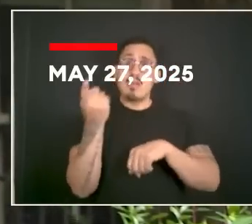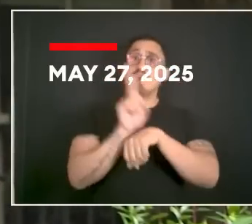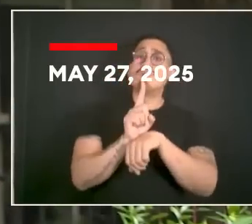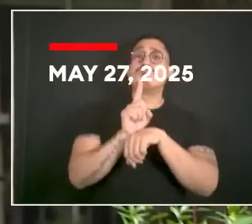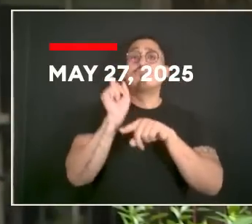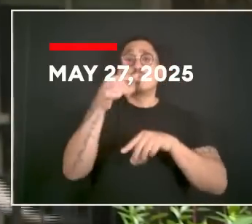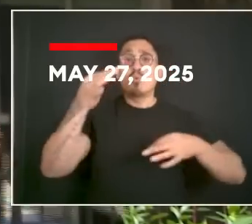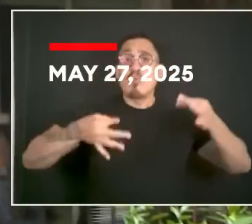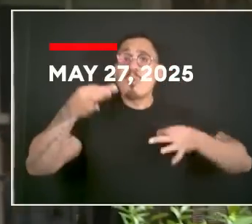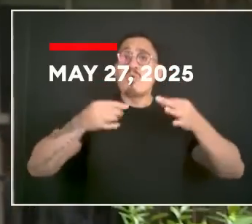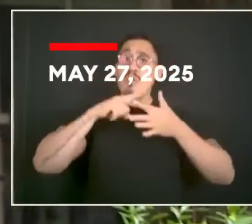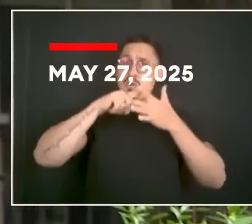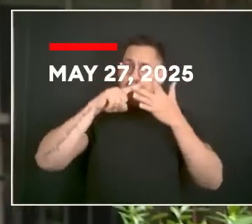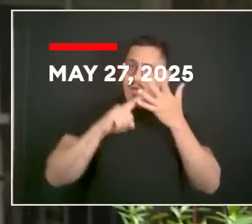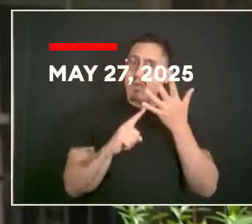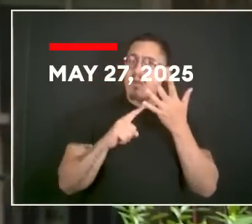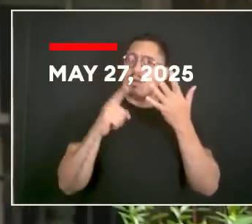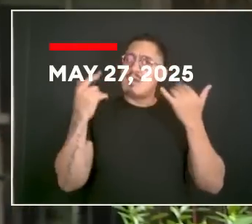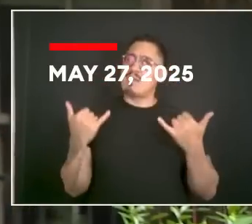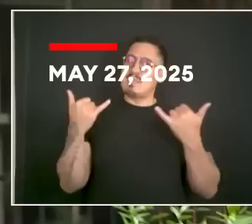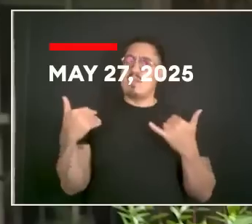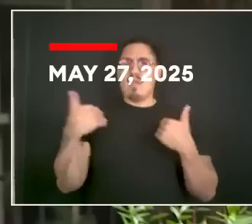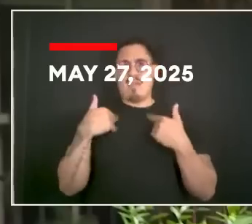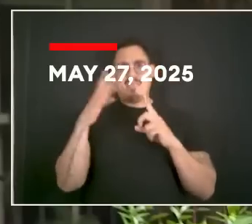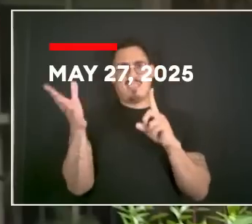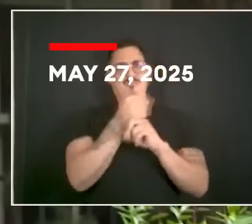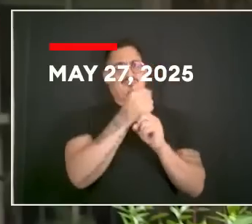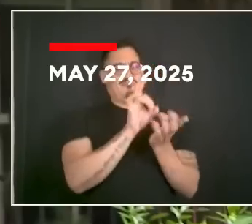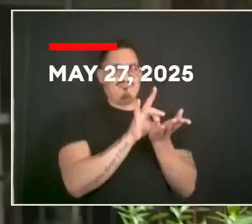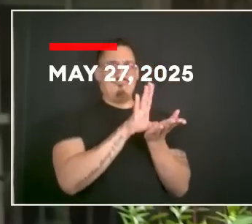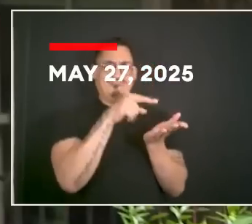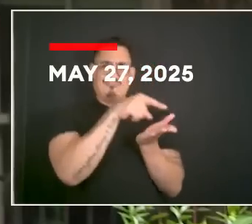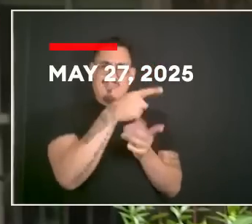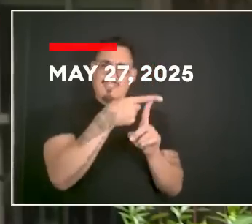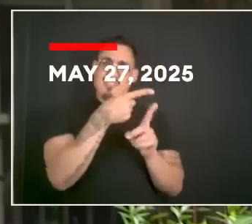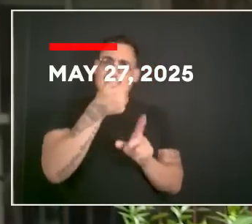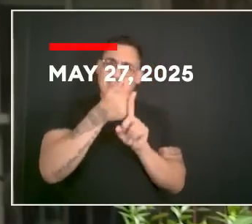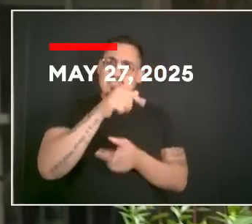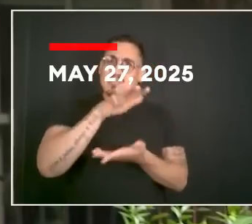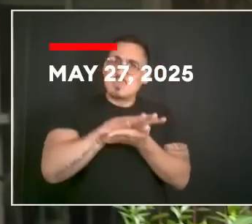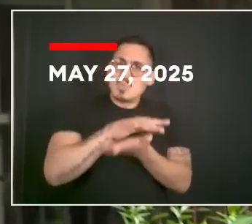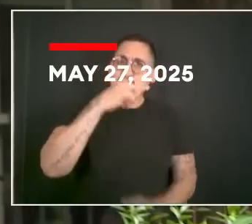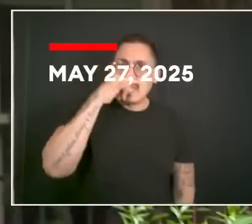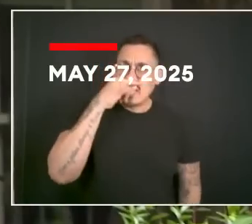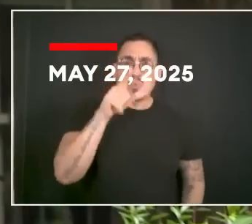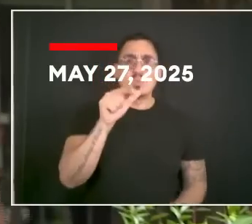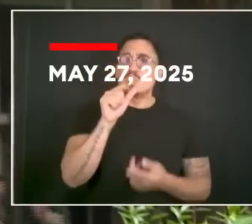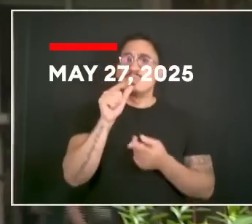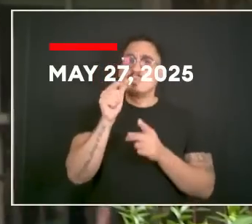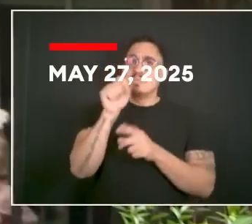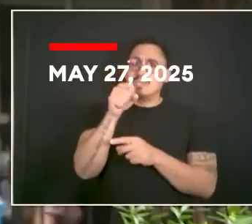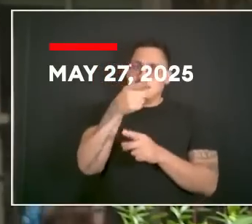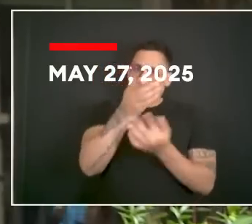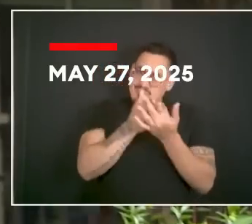of deportation or detaining of a school kid who was doing the proper thing, going through the court system? Do you think this will motivate them or